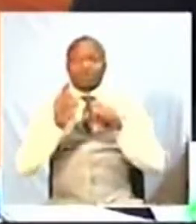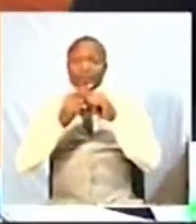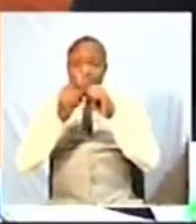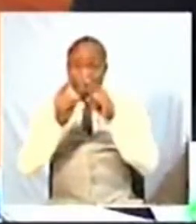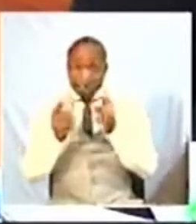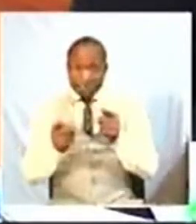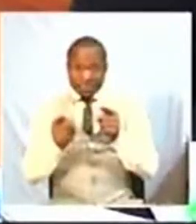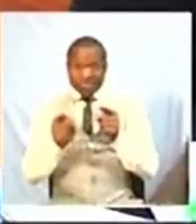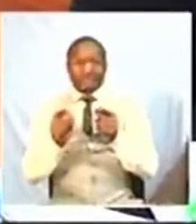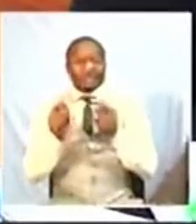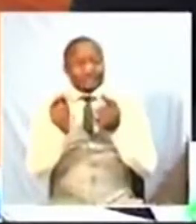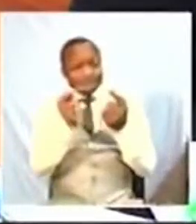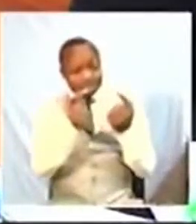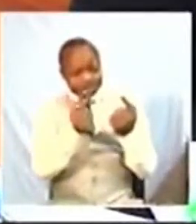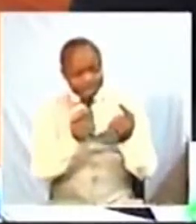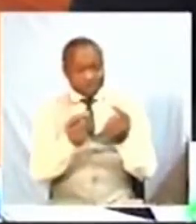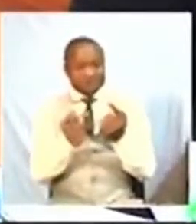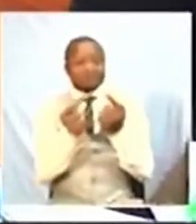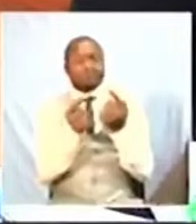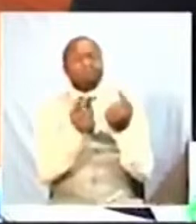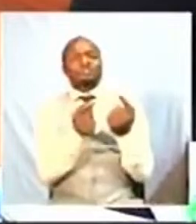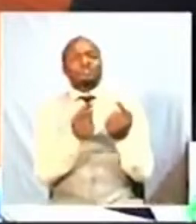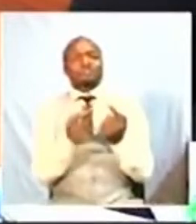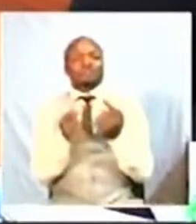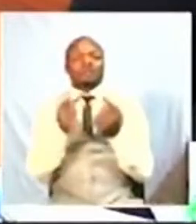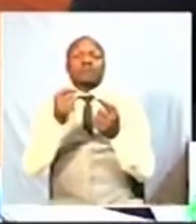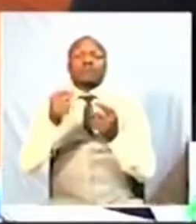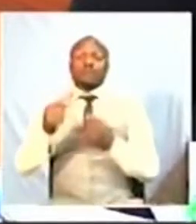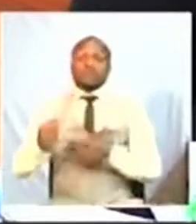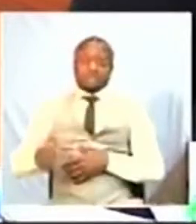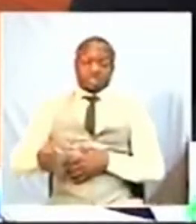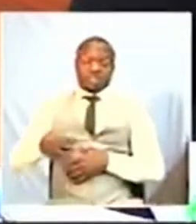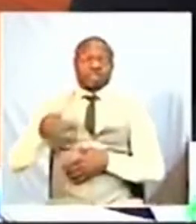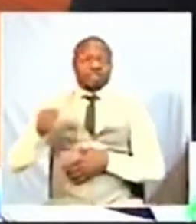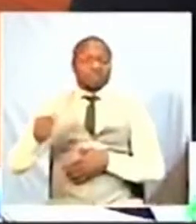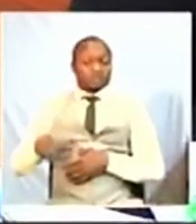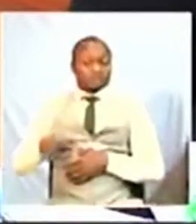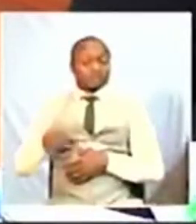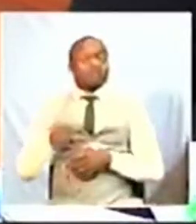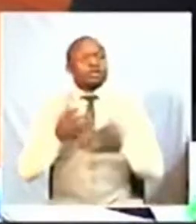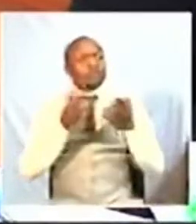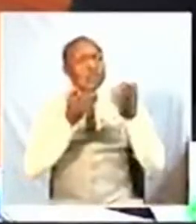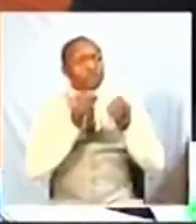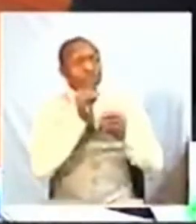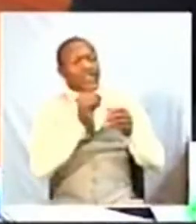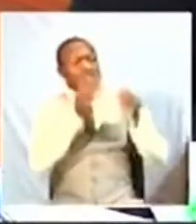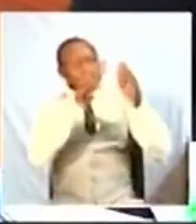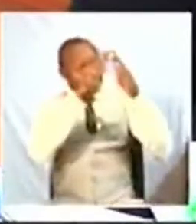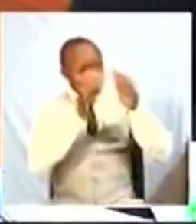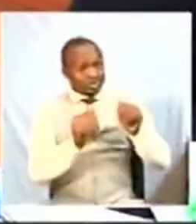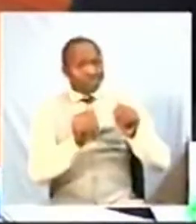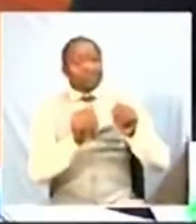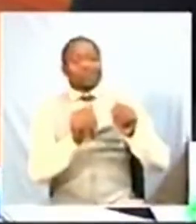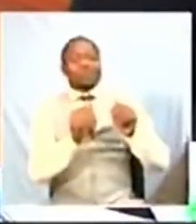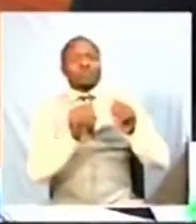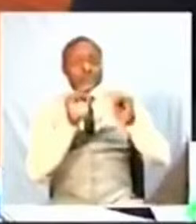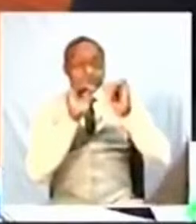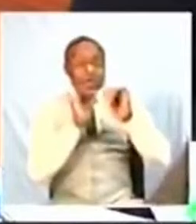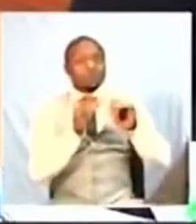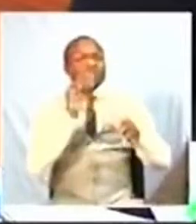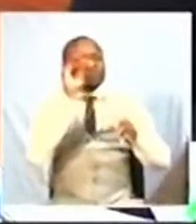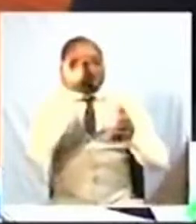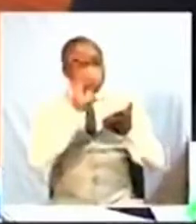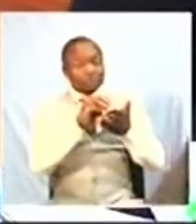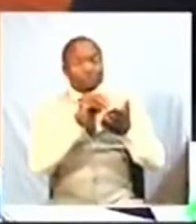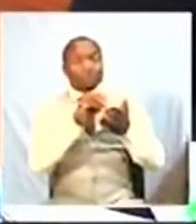however, the situation that the royal establishment really wanted this palace to be in the area where they wanted. But